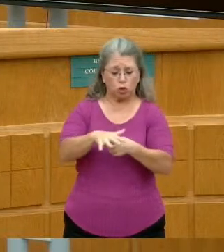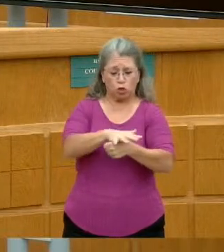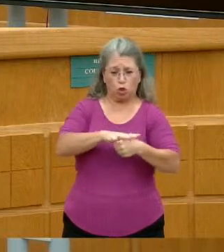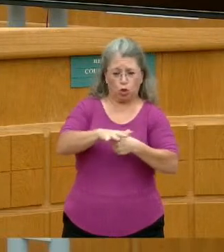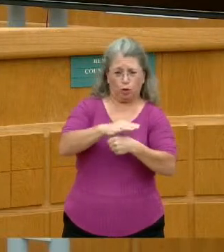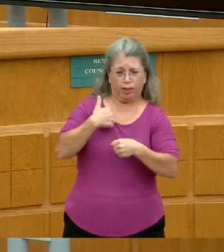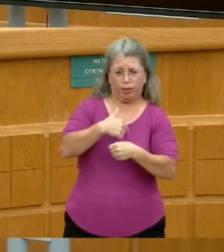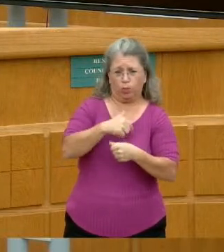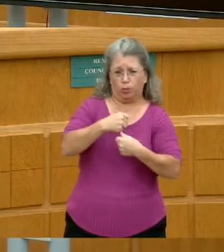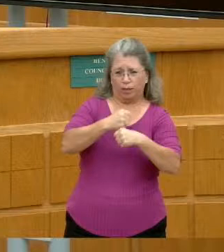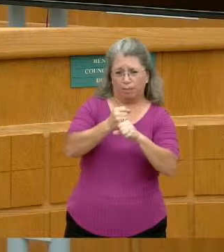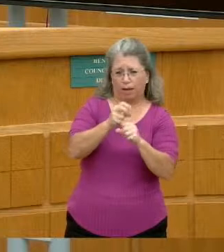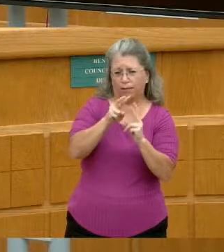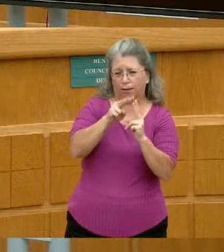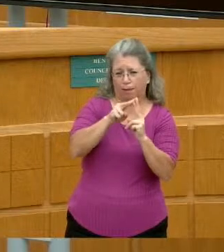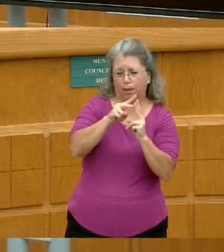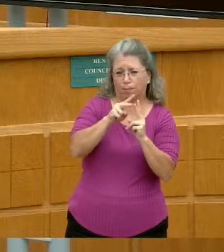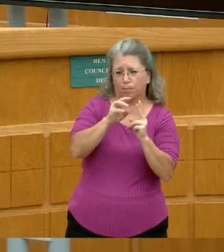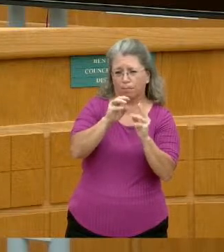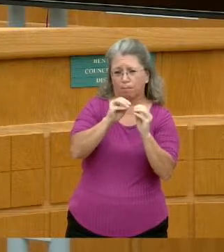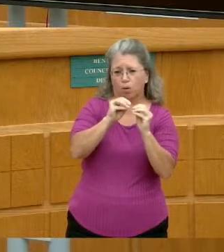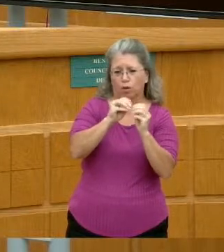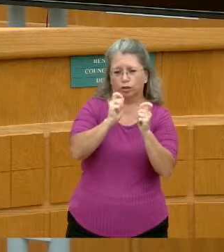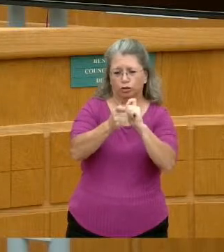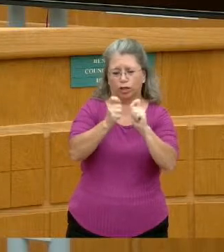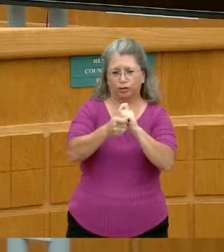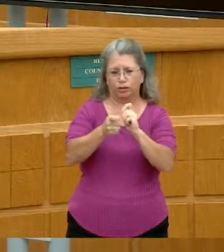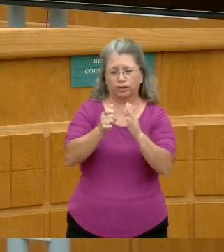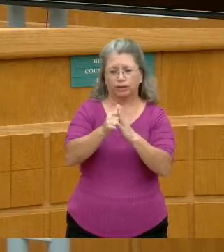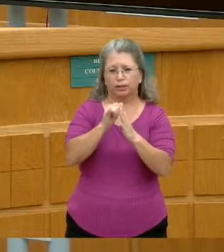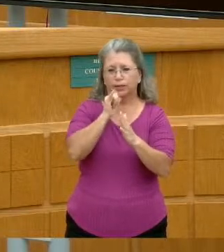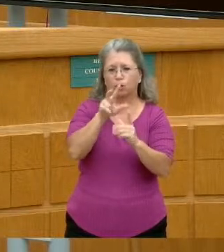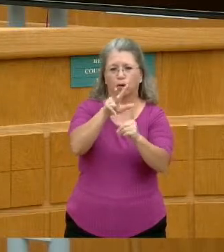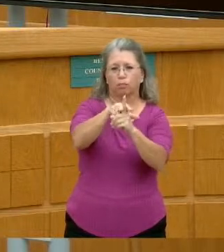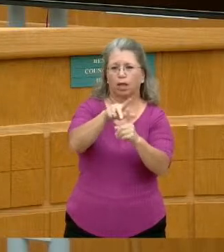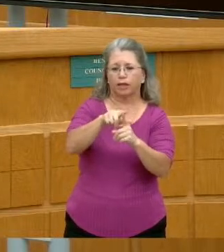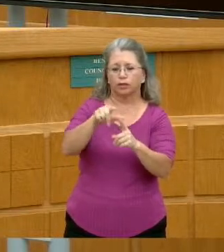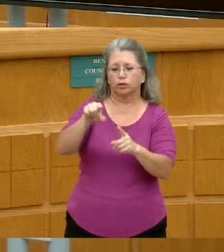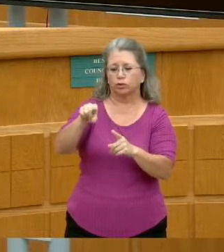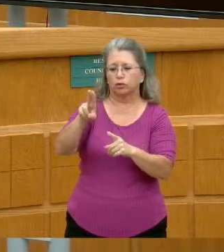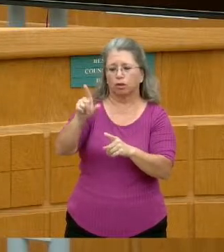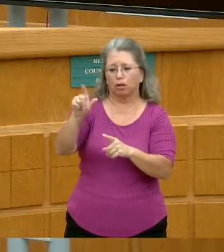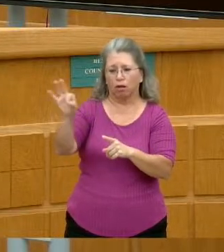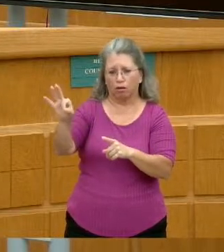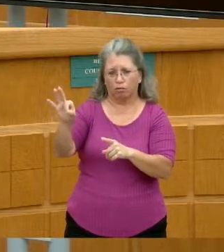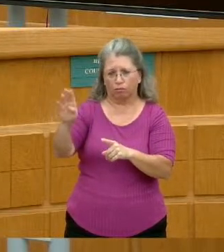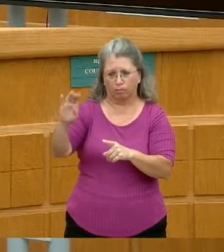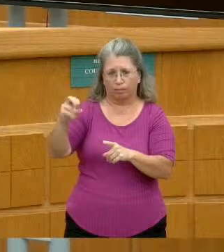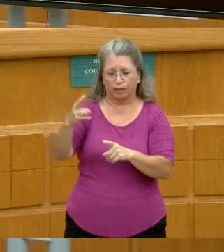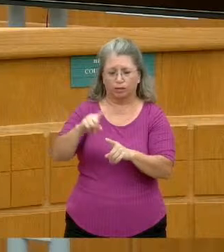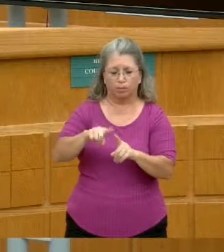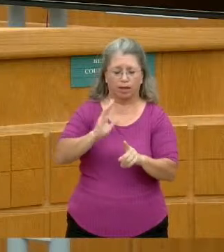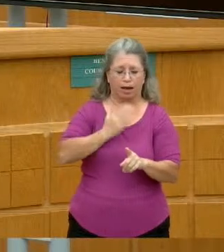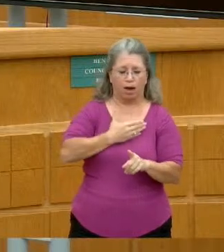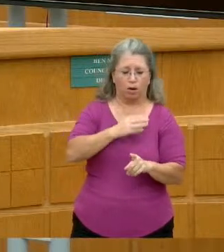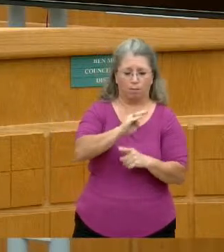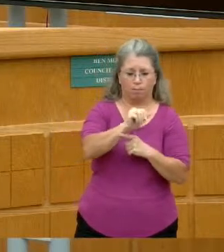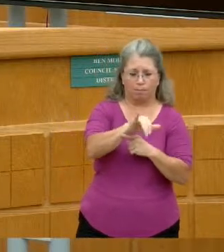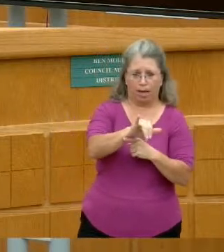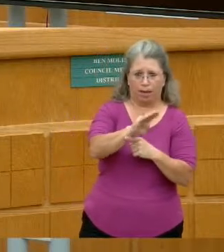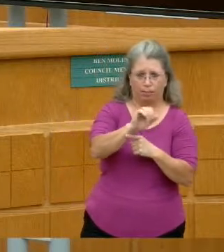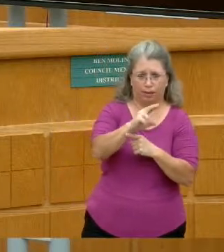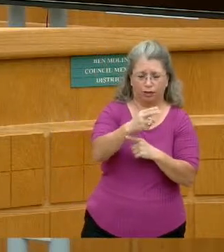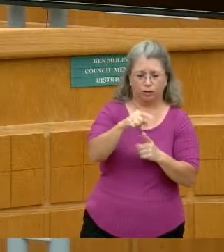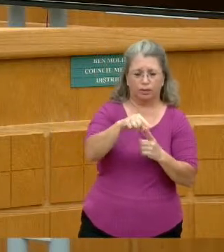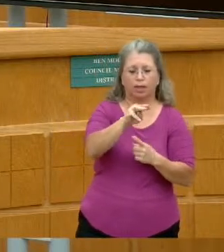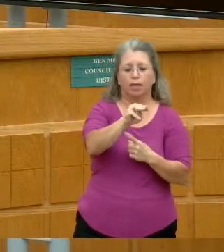additionally that would be, don't necessarily apply to the Gulf beaches, but to our bay beaches, and that is the McGee Beach and North